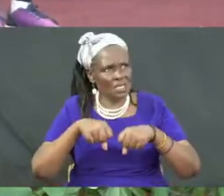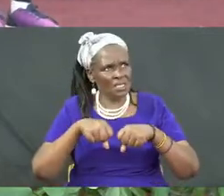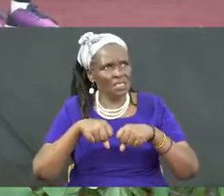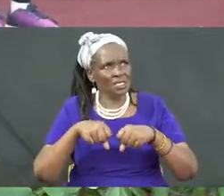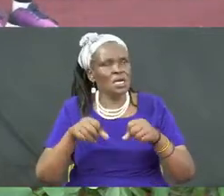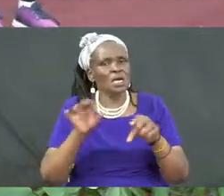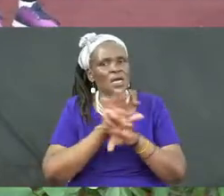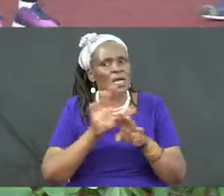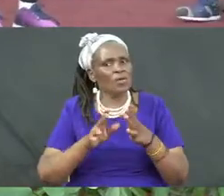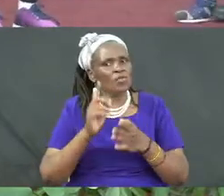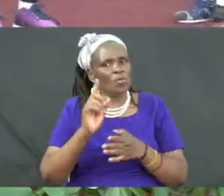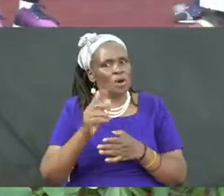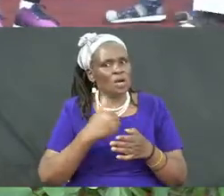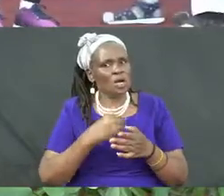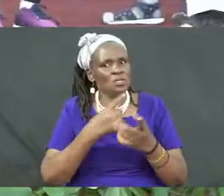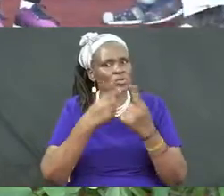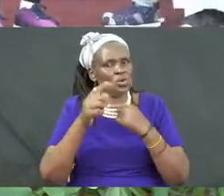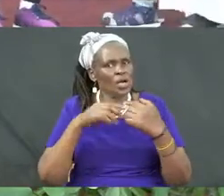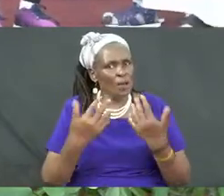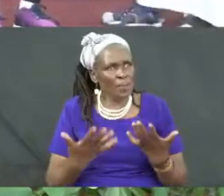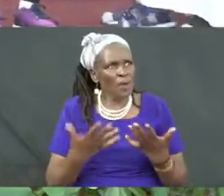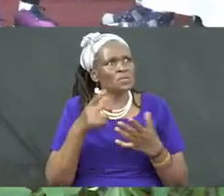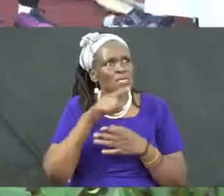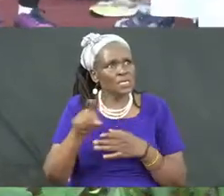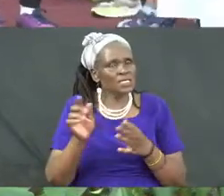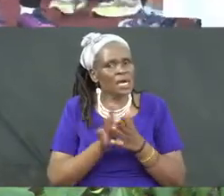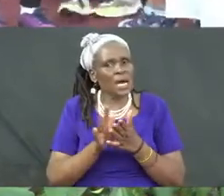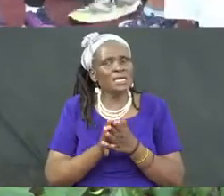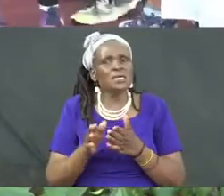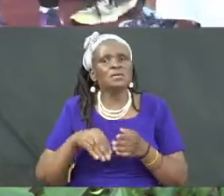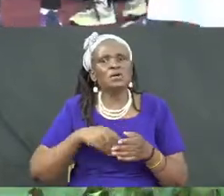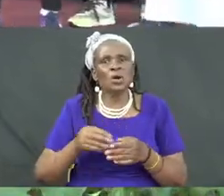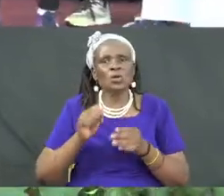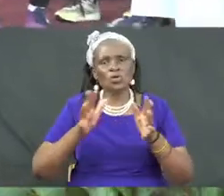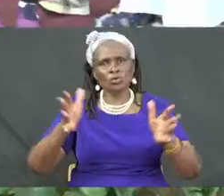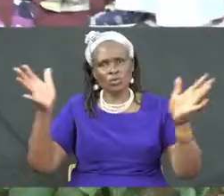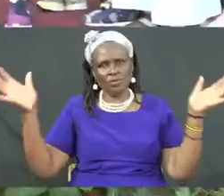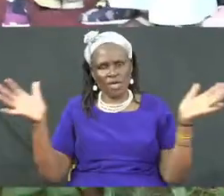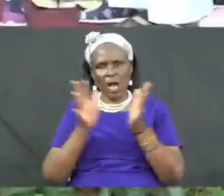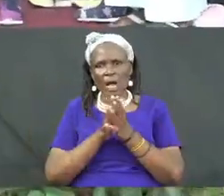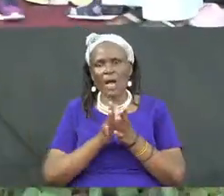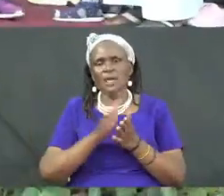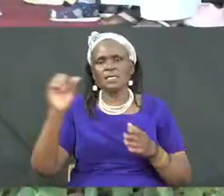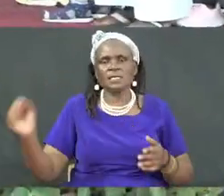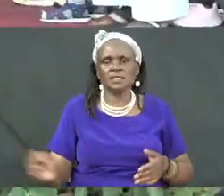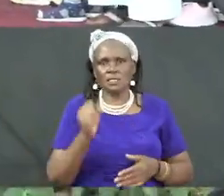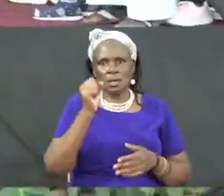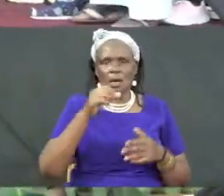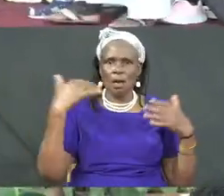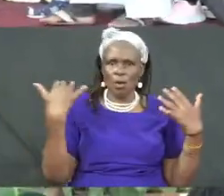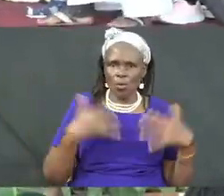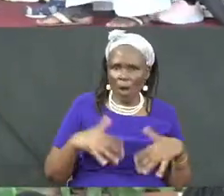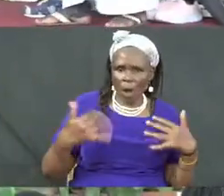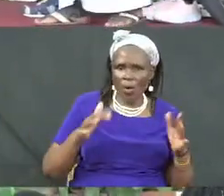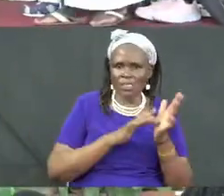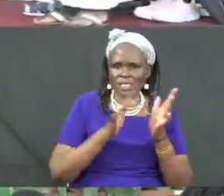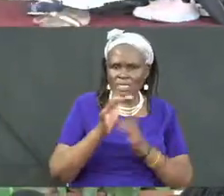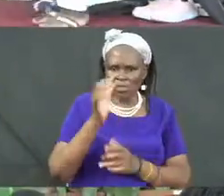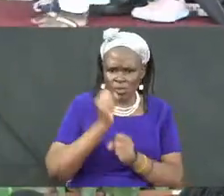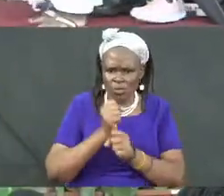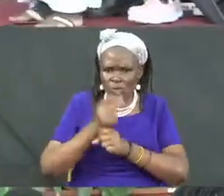has been talking about his crucifixion and resurrection. Wow! Jesus, what are you doing